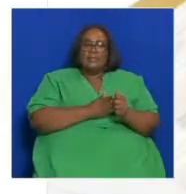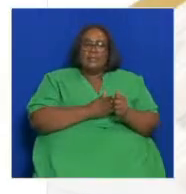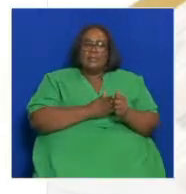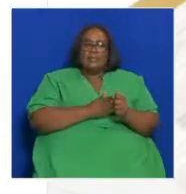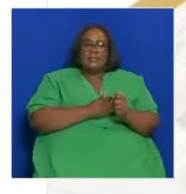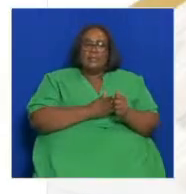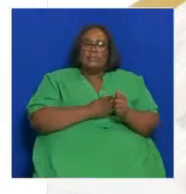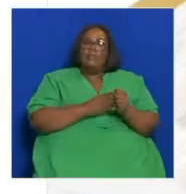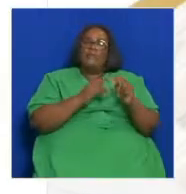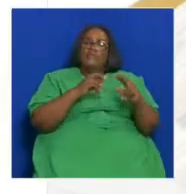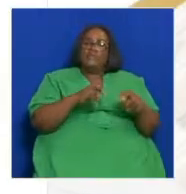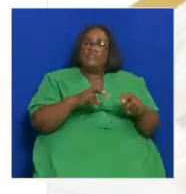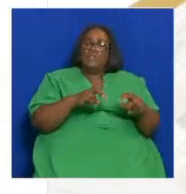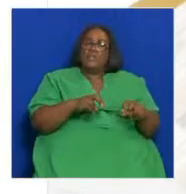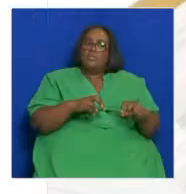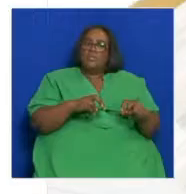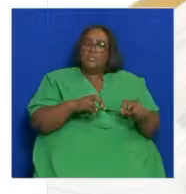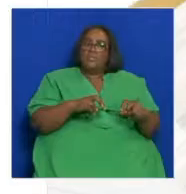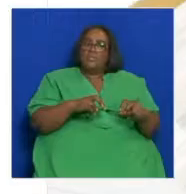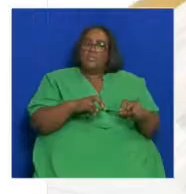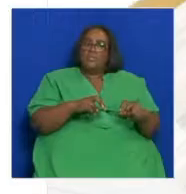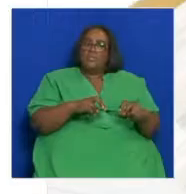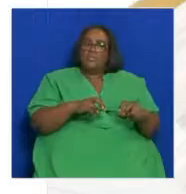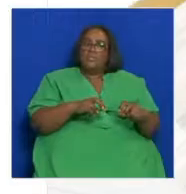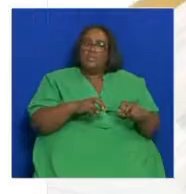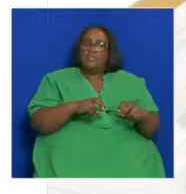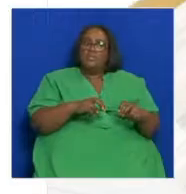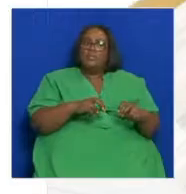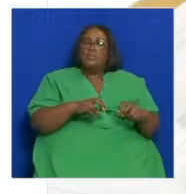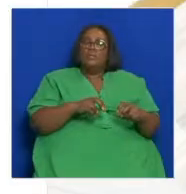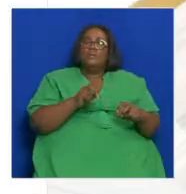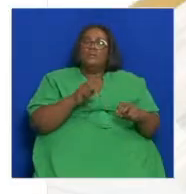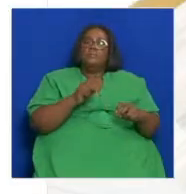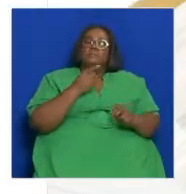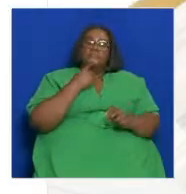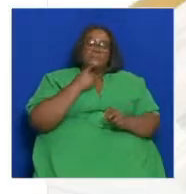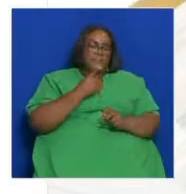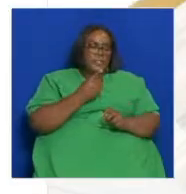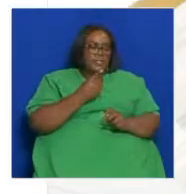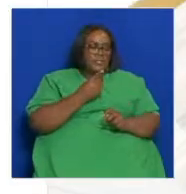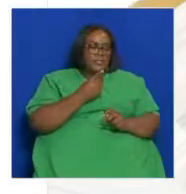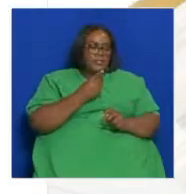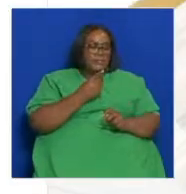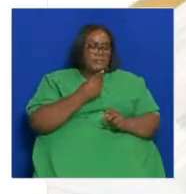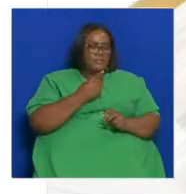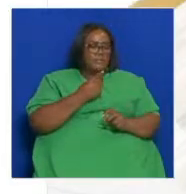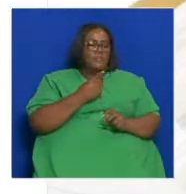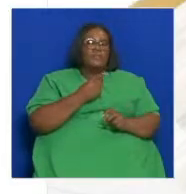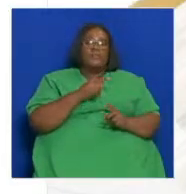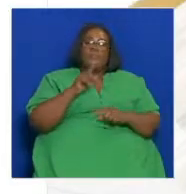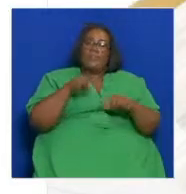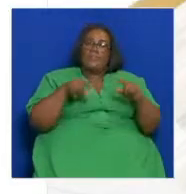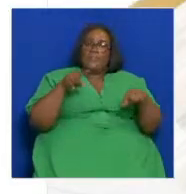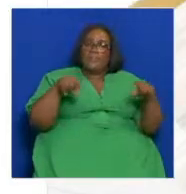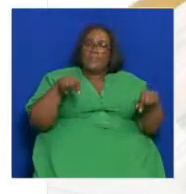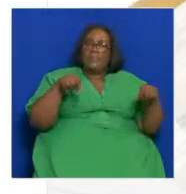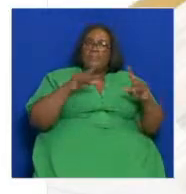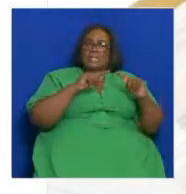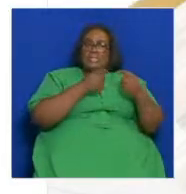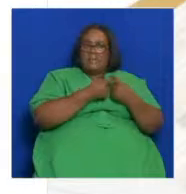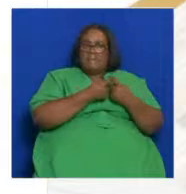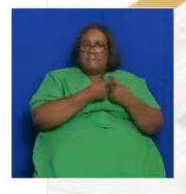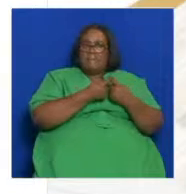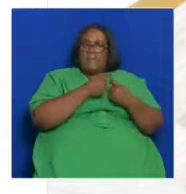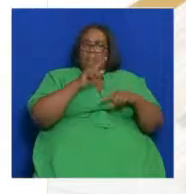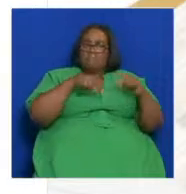investigation presupposes that it is a multidisciplinary team that is